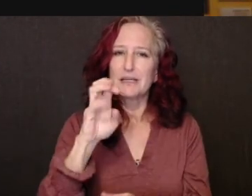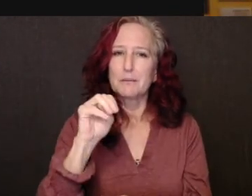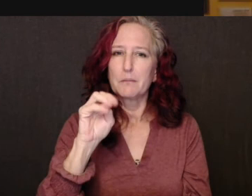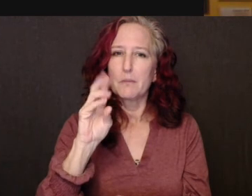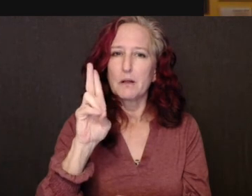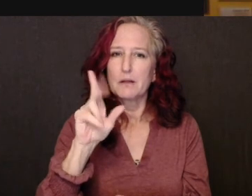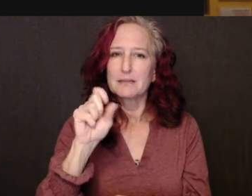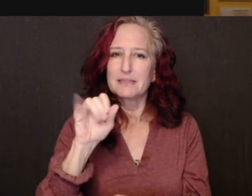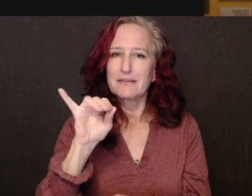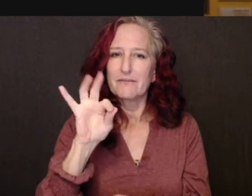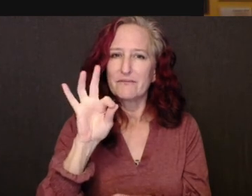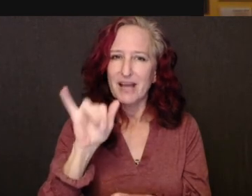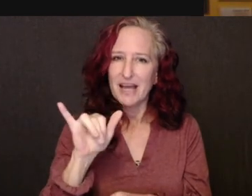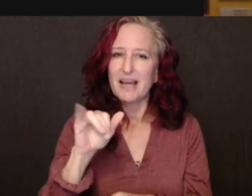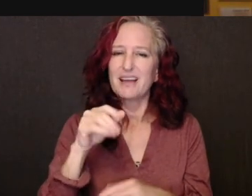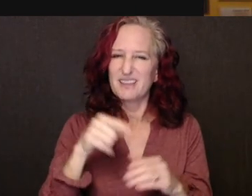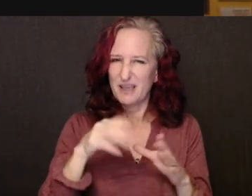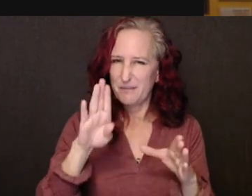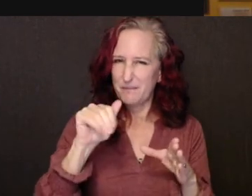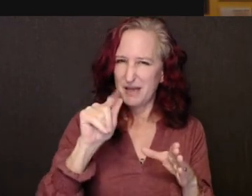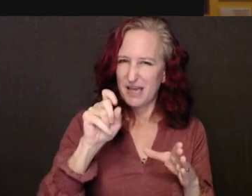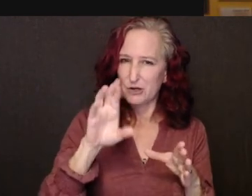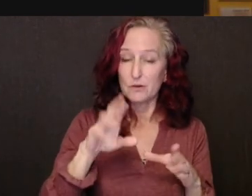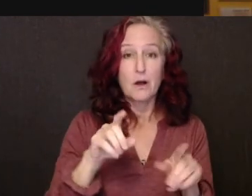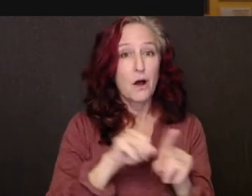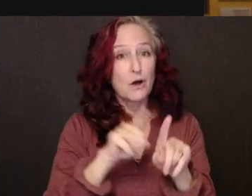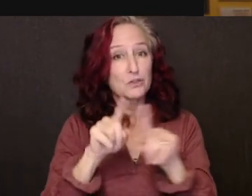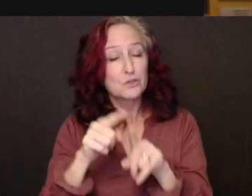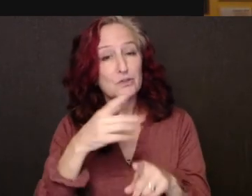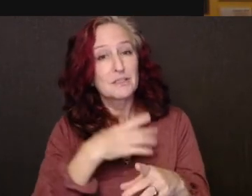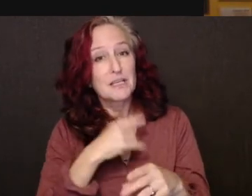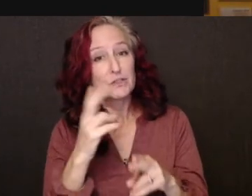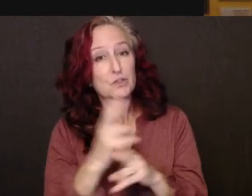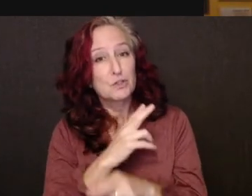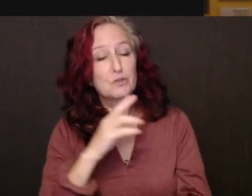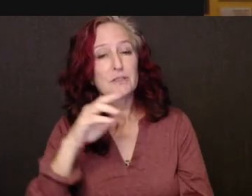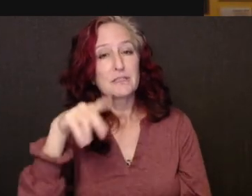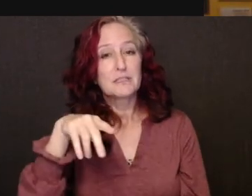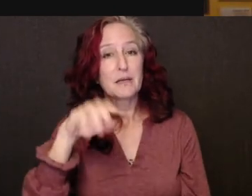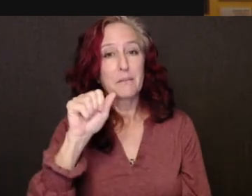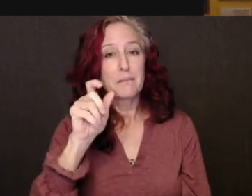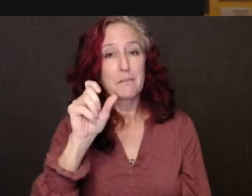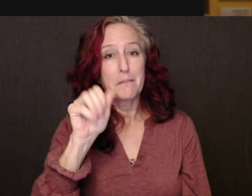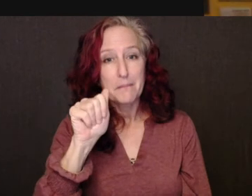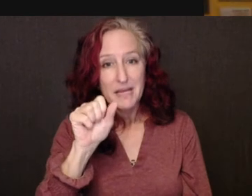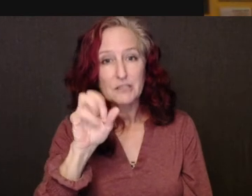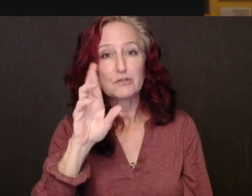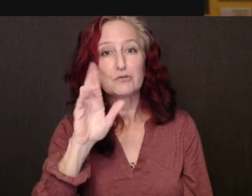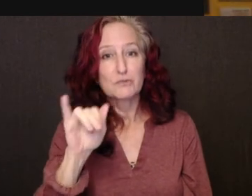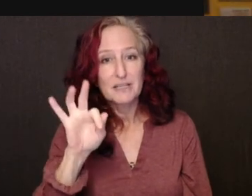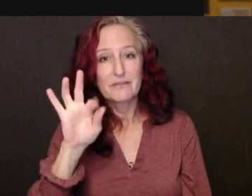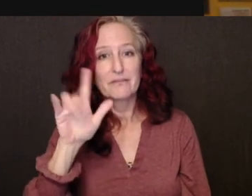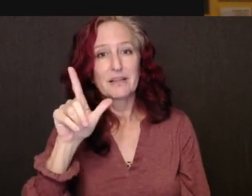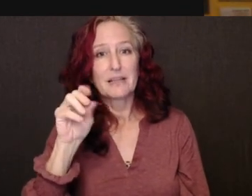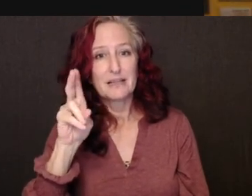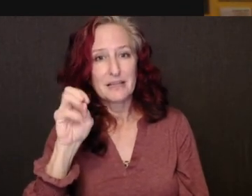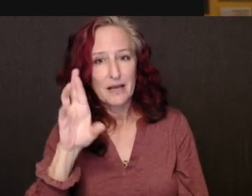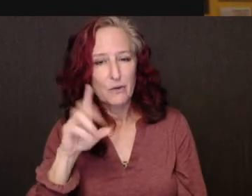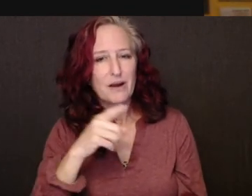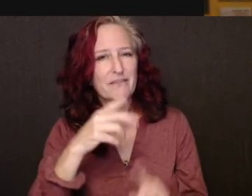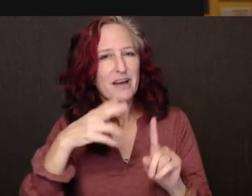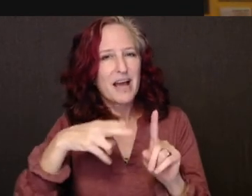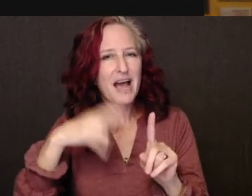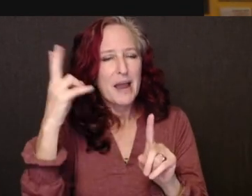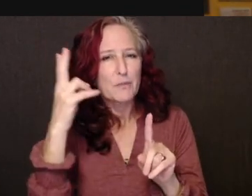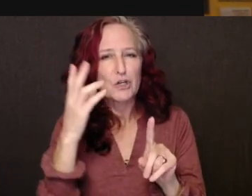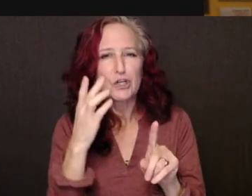of mineral water, baking soda, and apple cider vinegar. And that really helps to emulsify the batter.